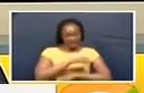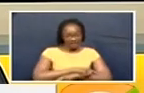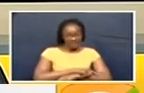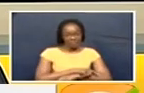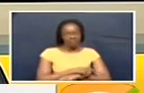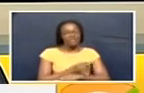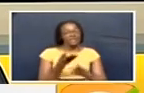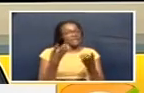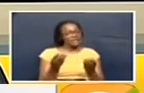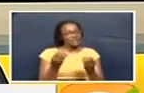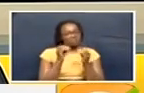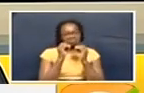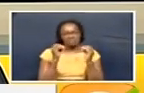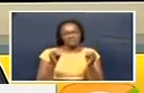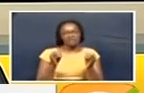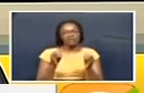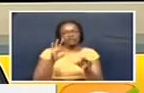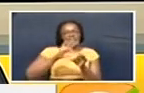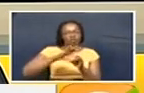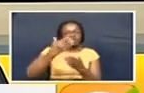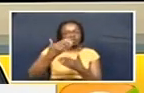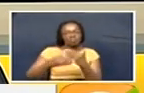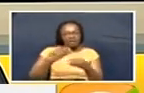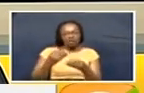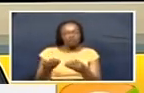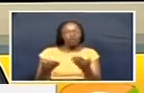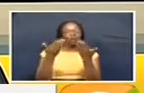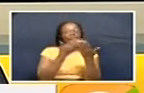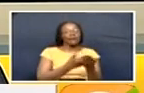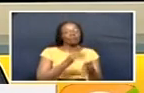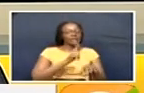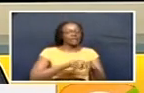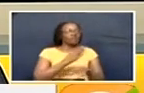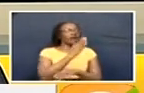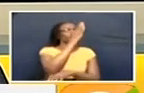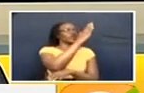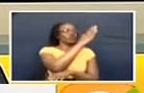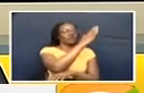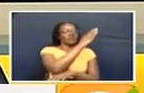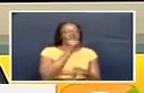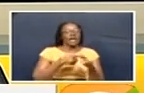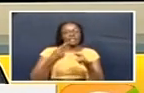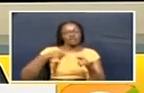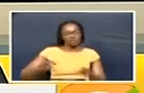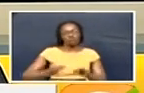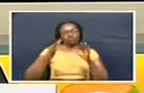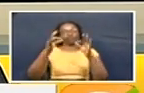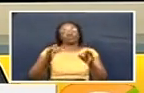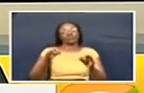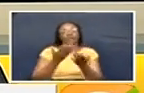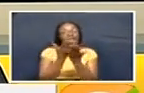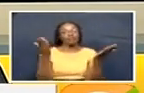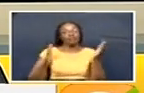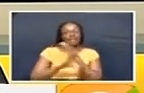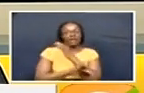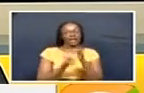smooth at all. I mean, materials were reaching there in the afternoon, and we were able to postpone, and they did that across the country, so that we could then do them, I